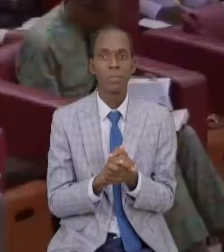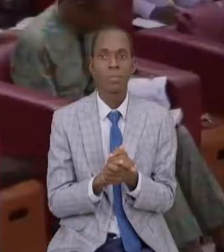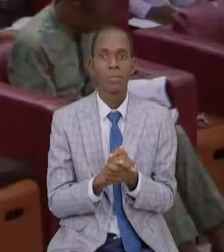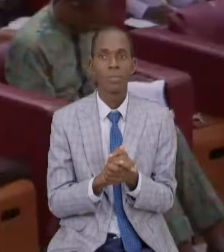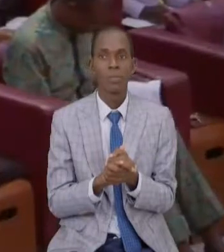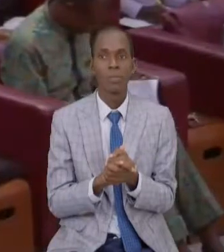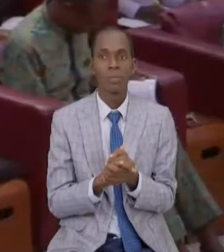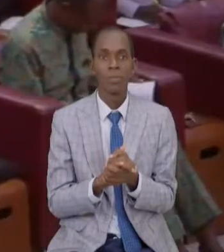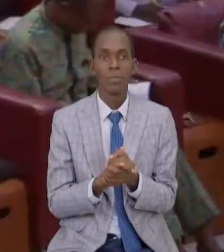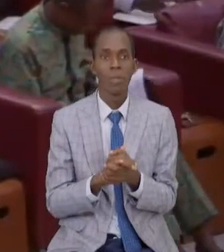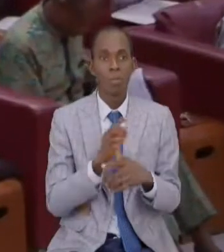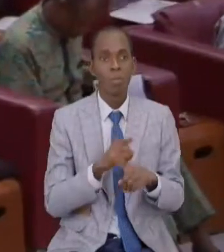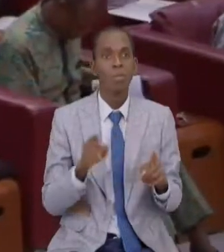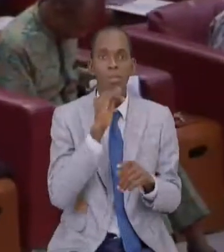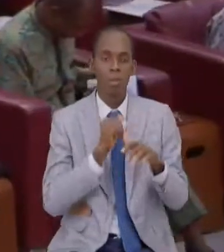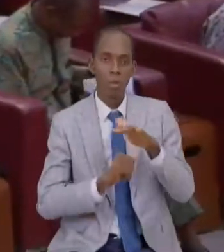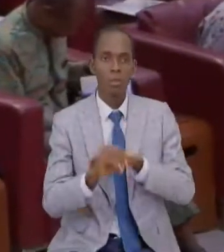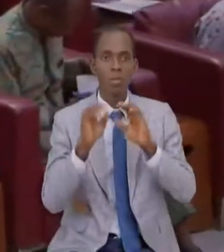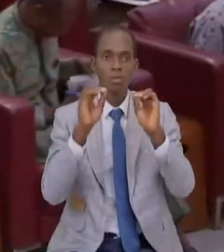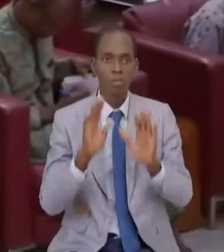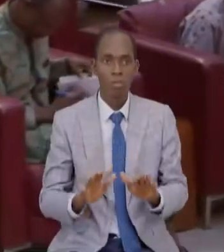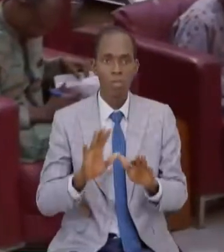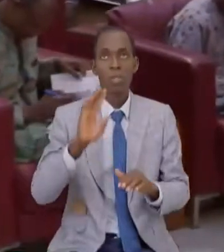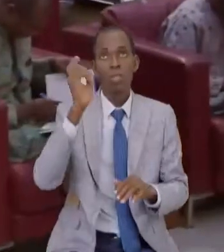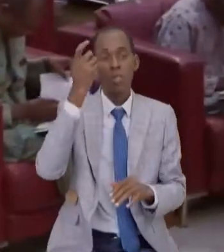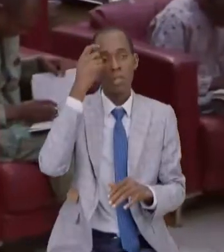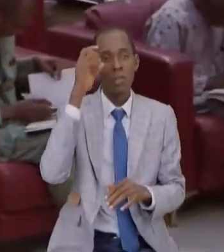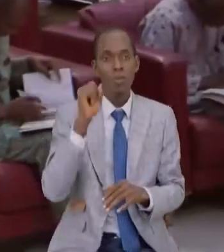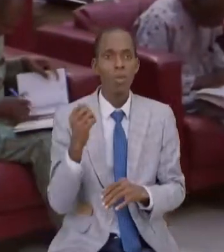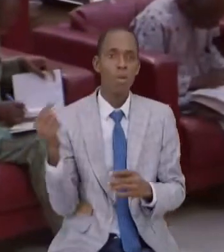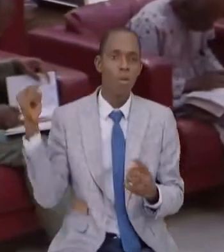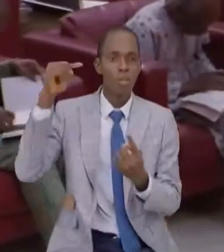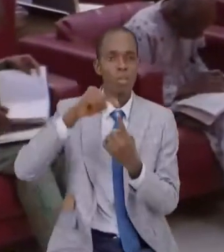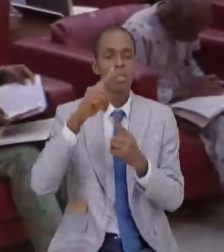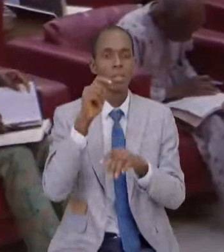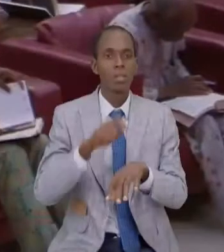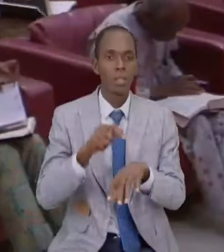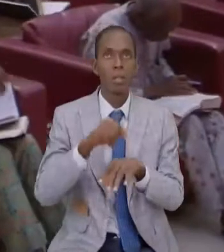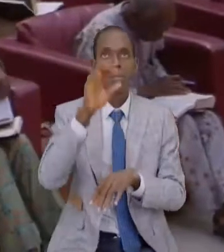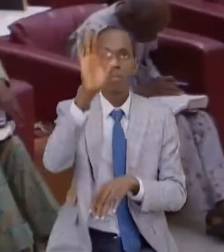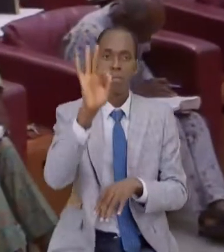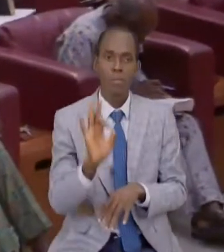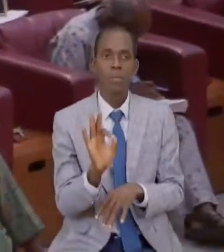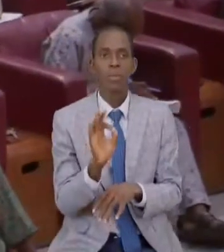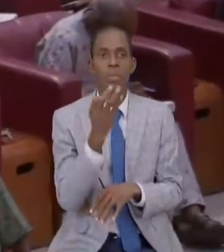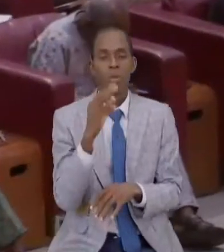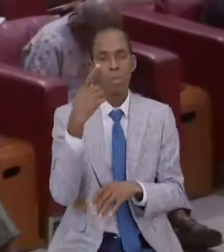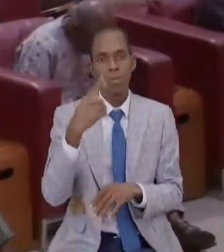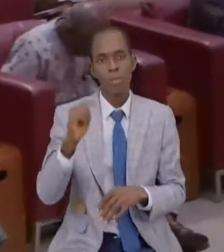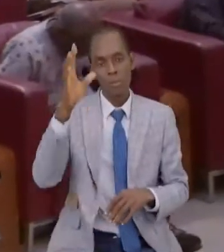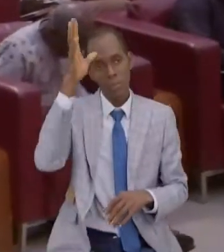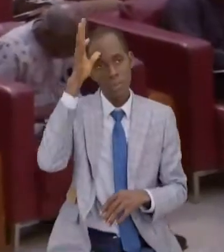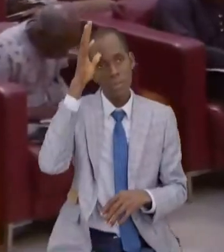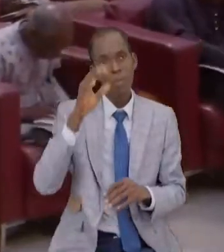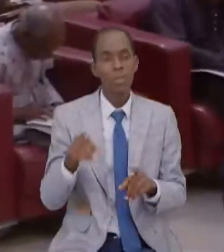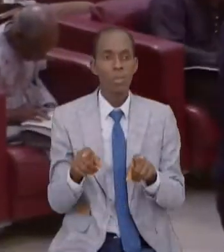But is under tutors and governors until the time appointed of the Father.